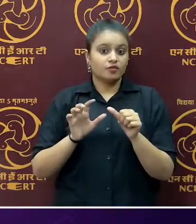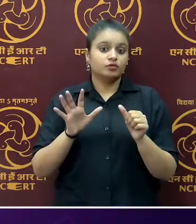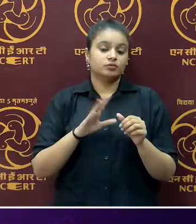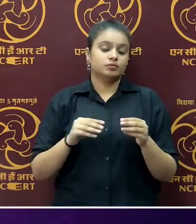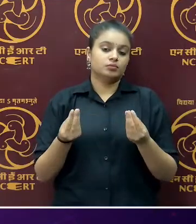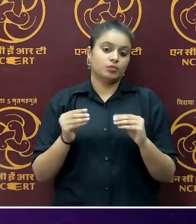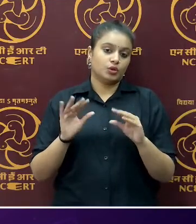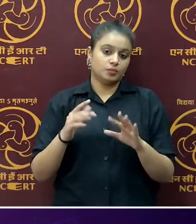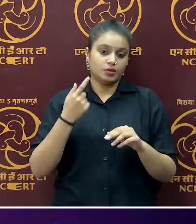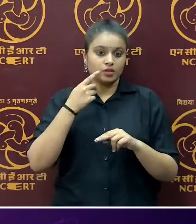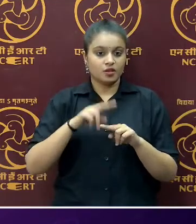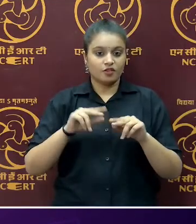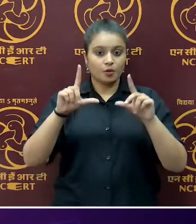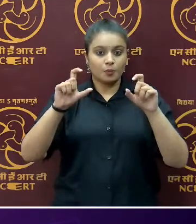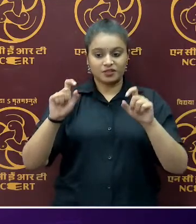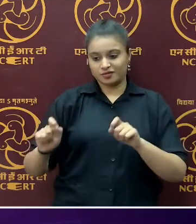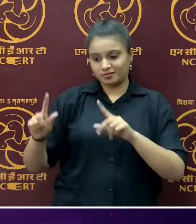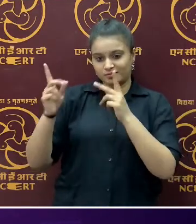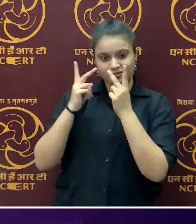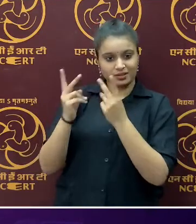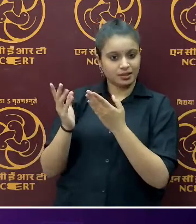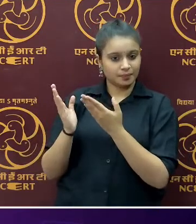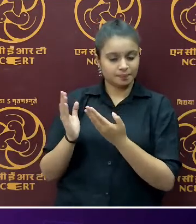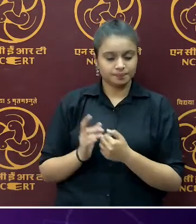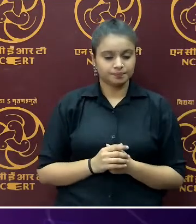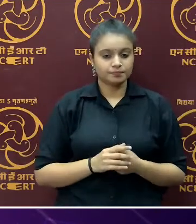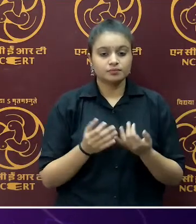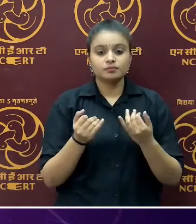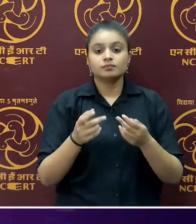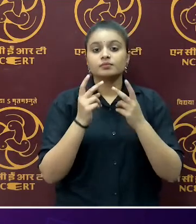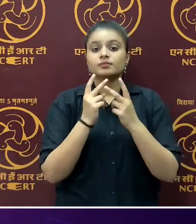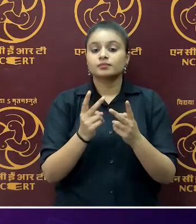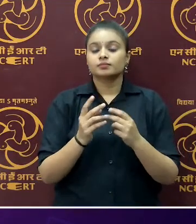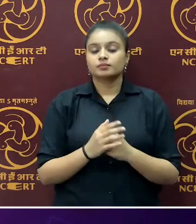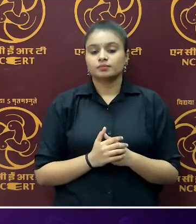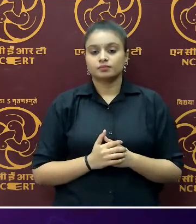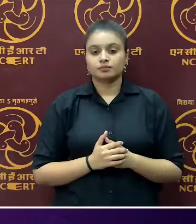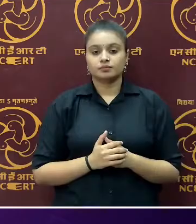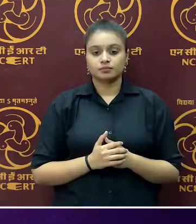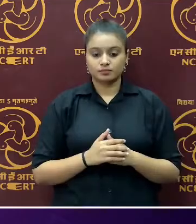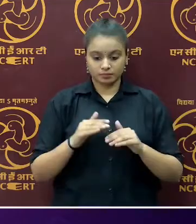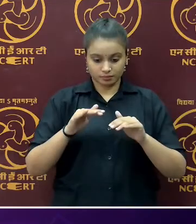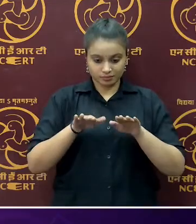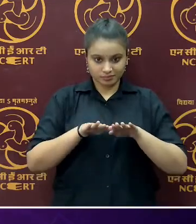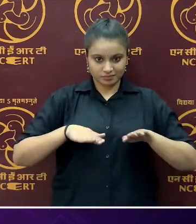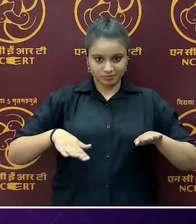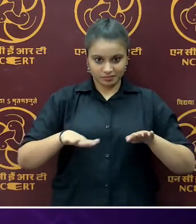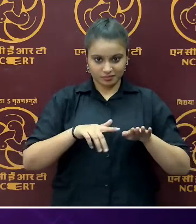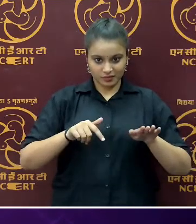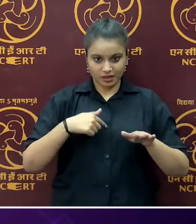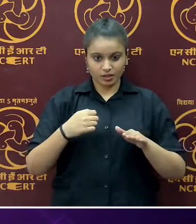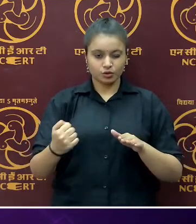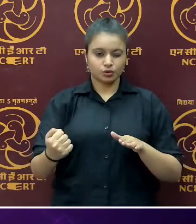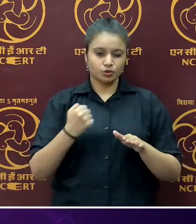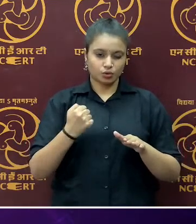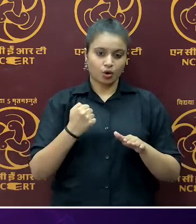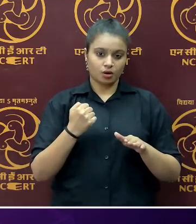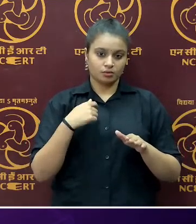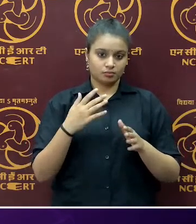talk about this picture which is there on the screen, now you just see the bottom one is the strongest